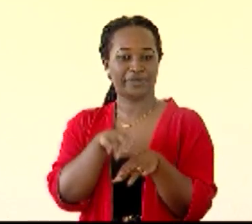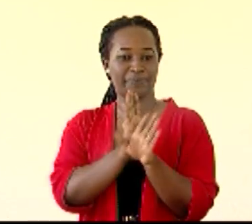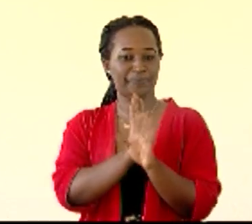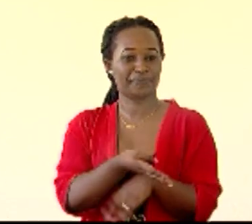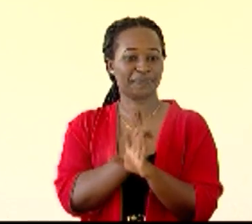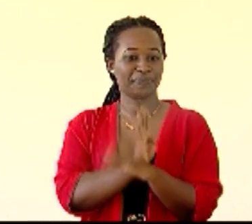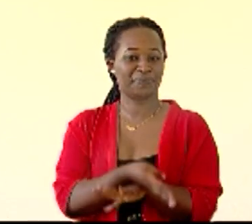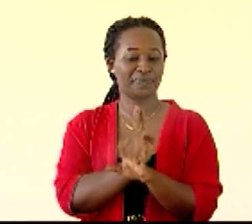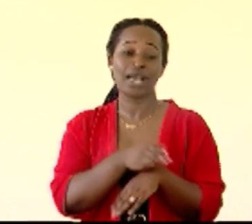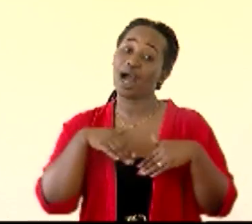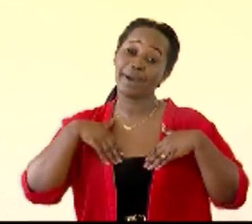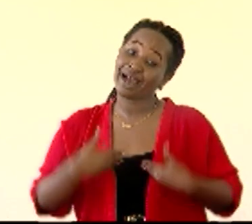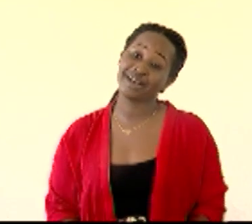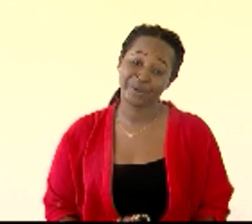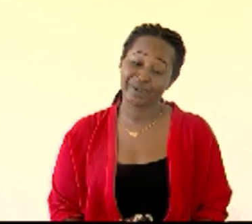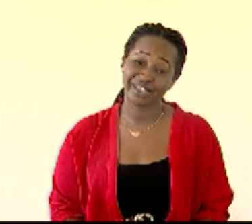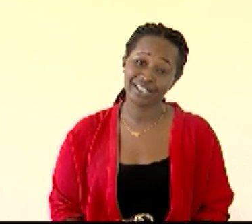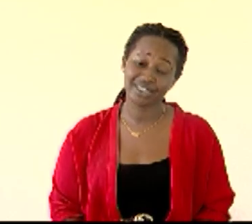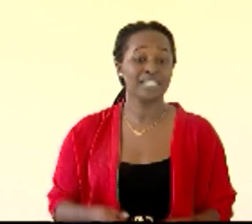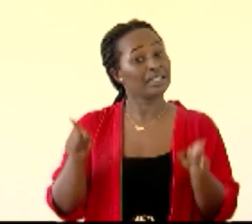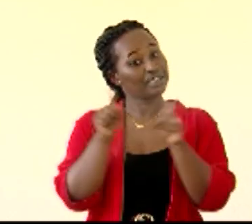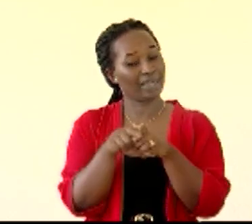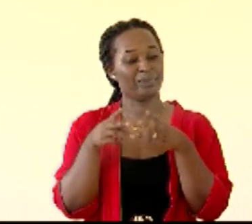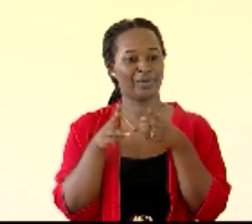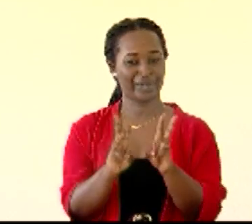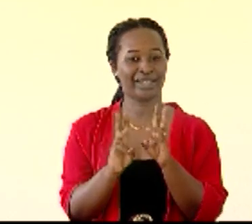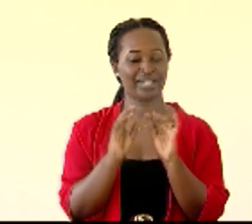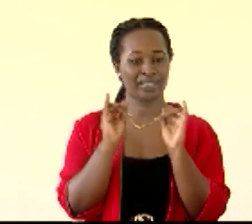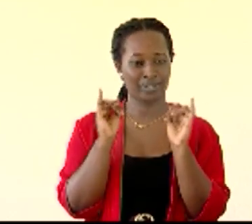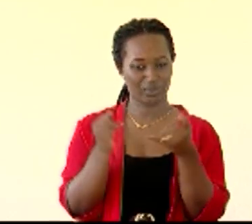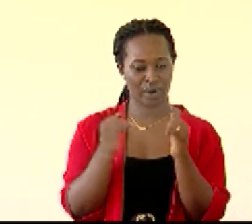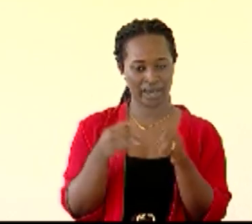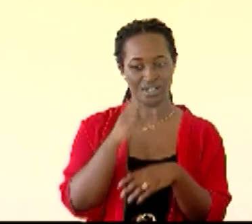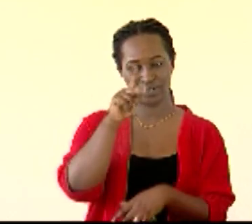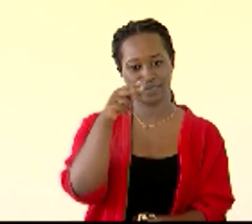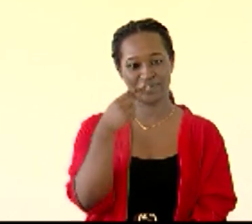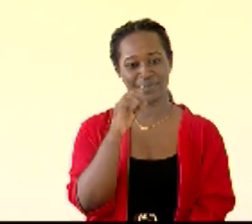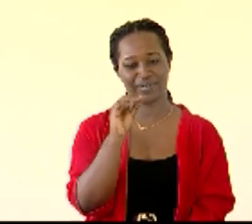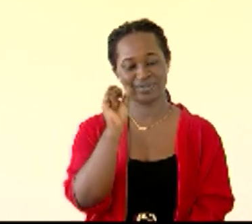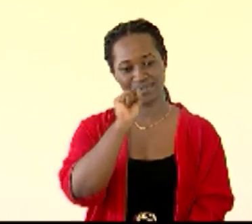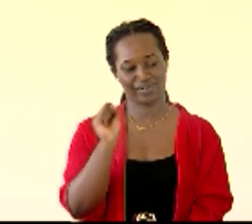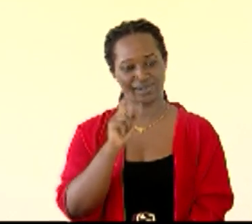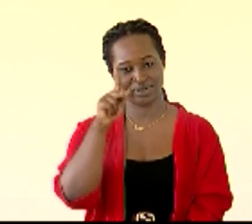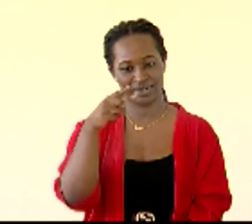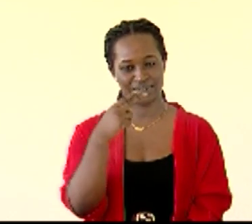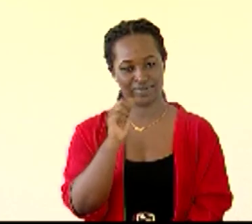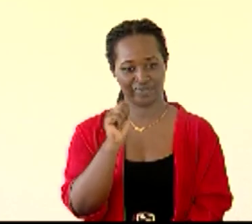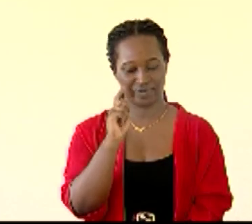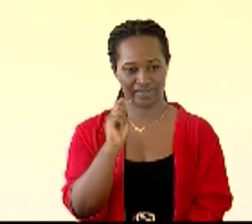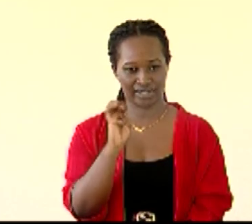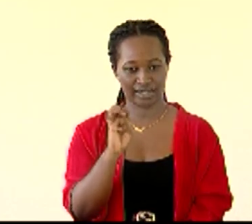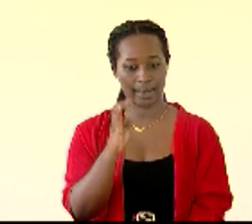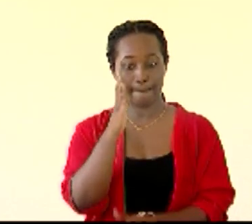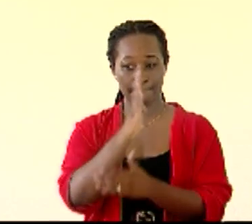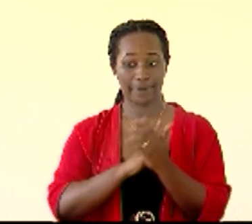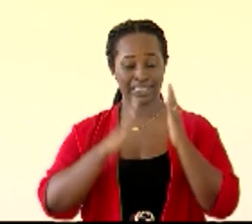yarushe. So in the same way, trials phosphate, a greater part of it is